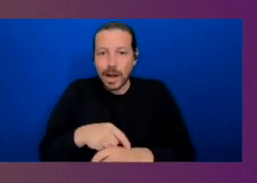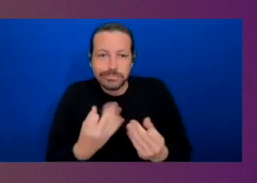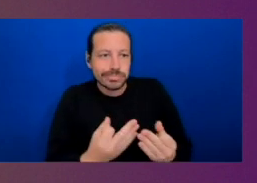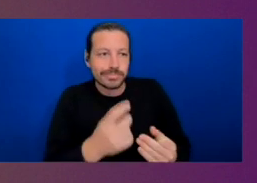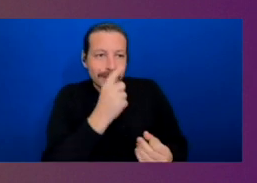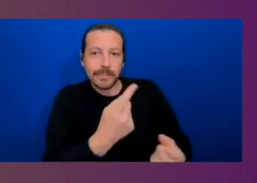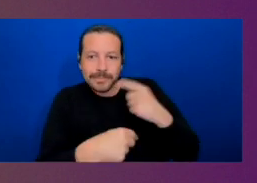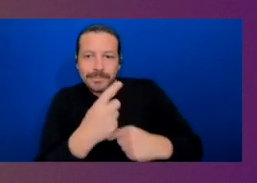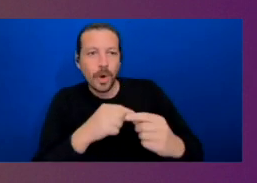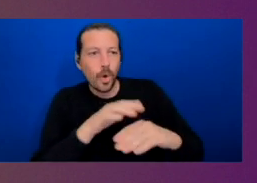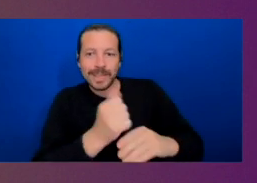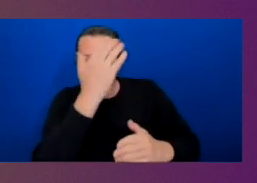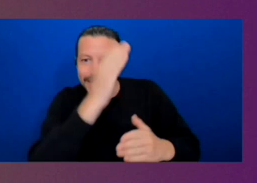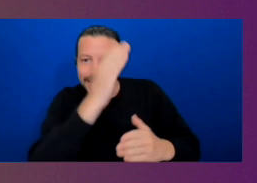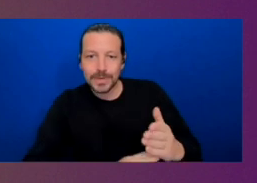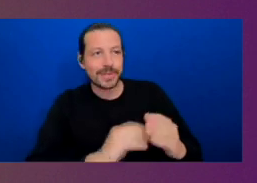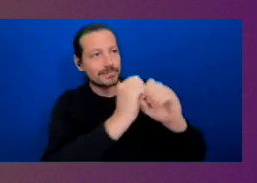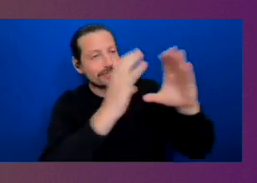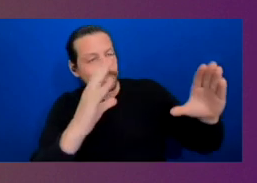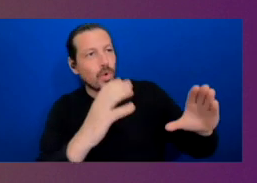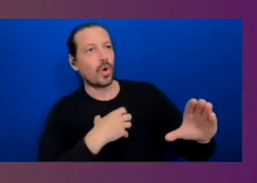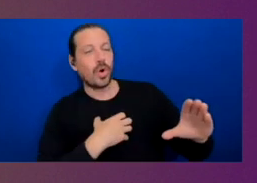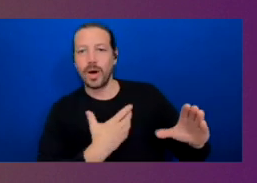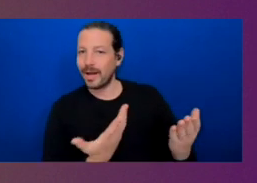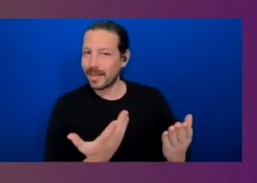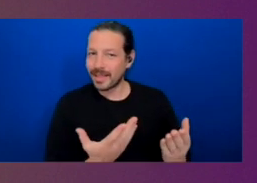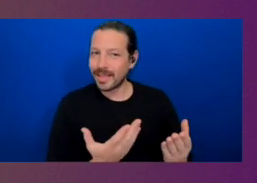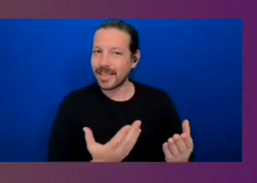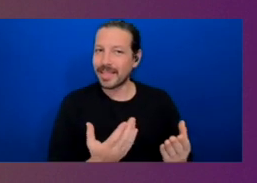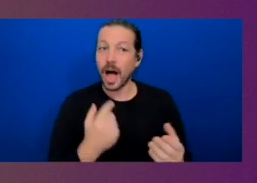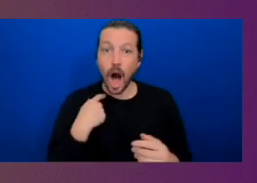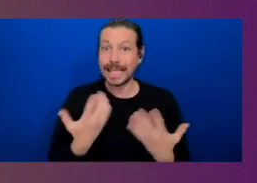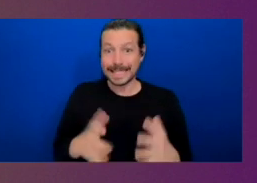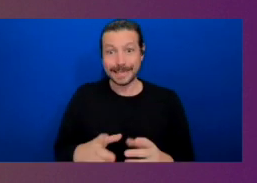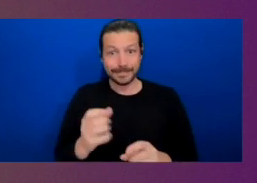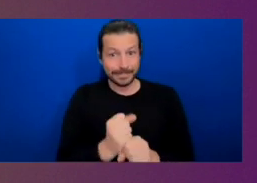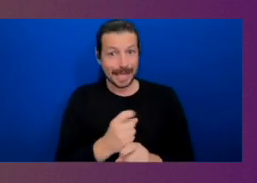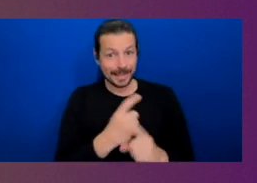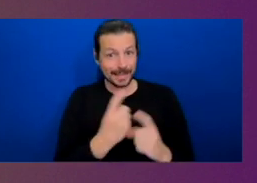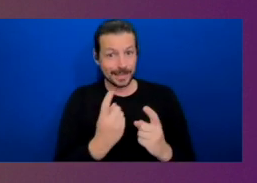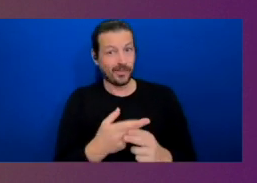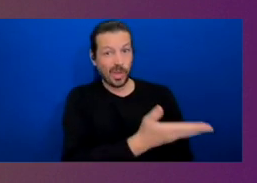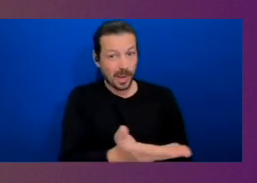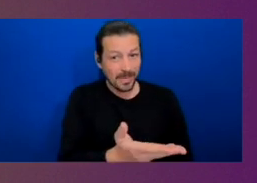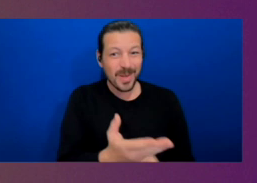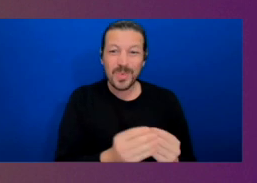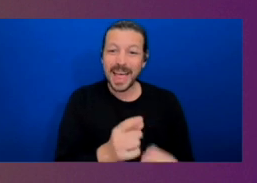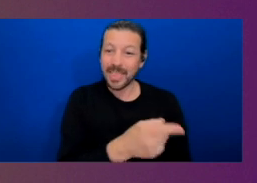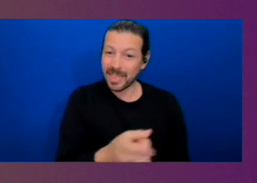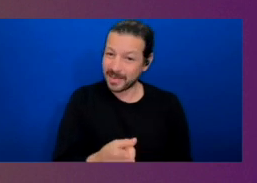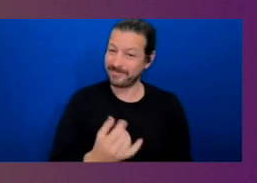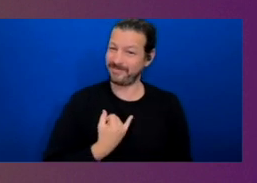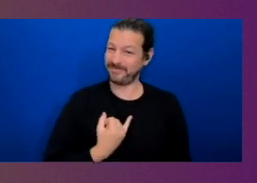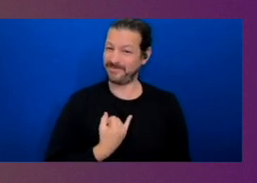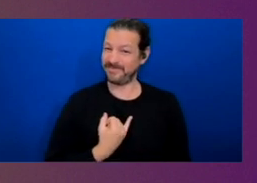and imagining and designing with all positive intent for them, and not having that knowledge of how that was